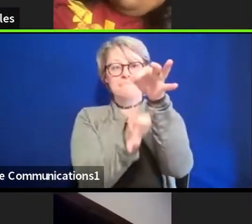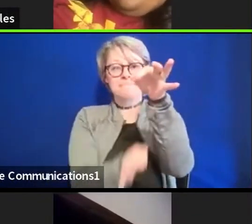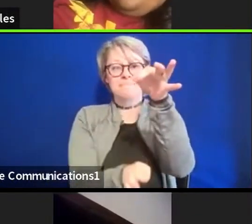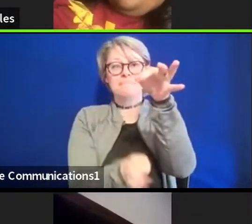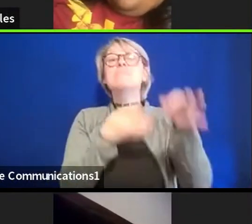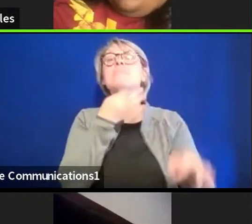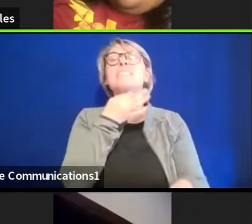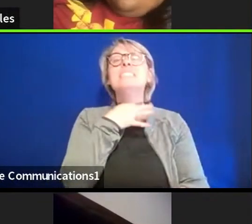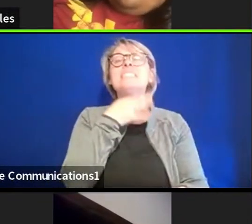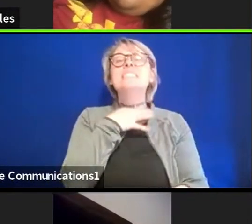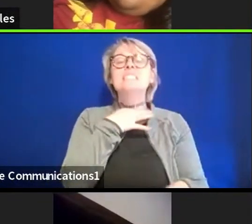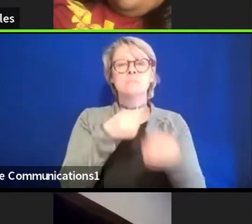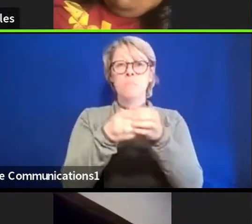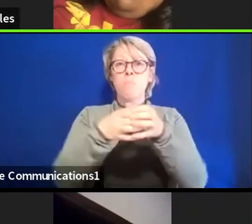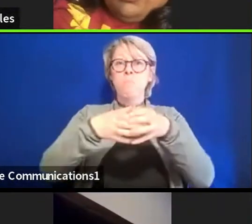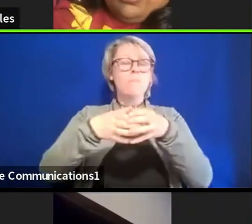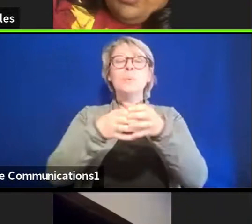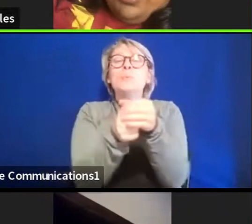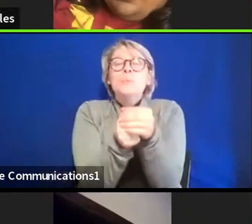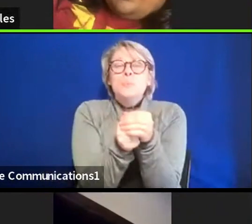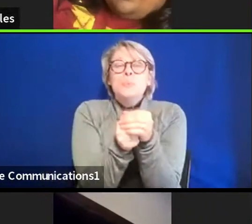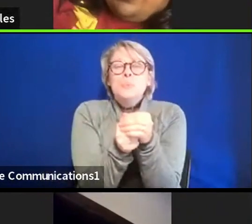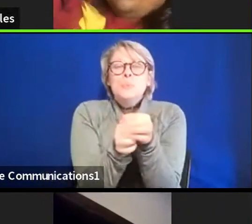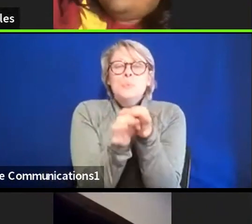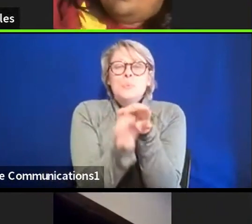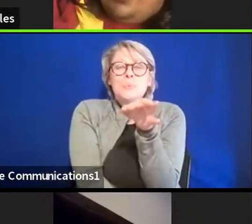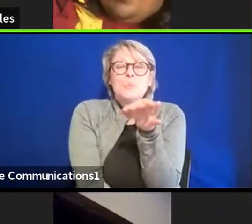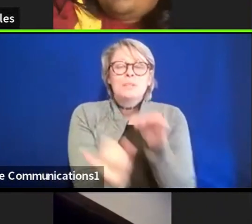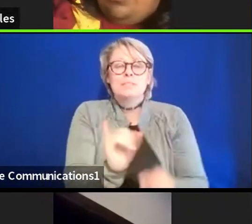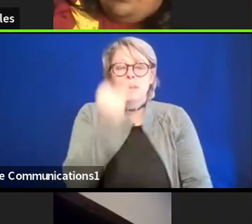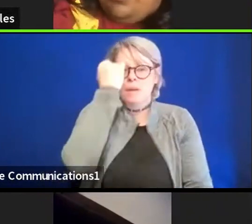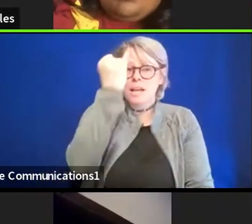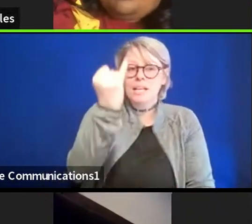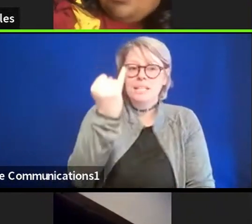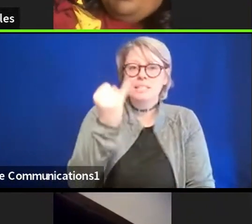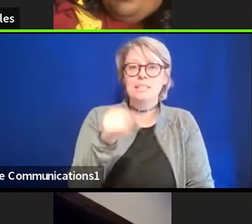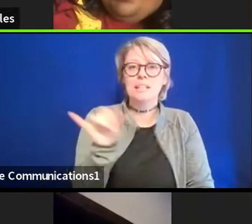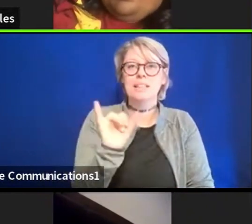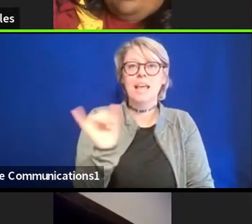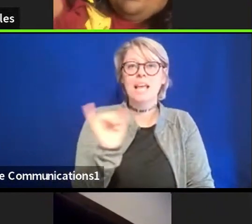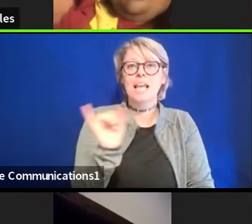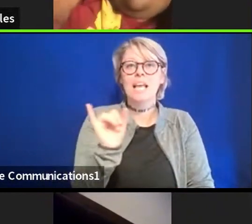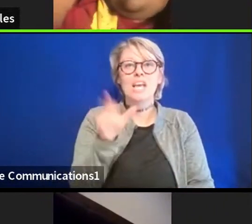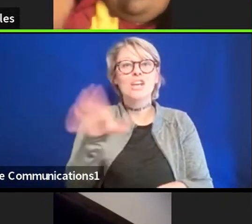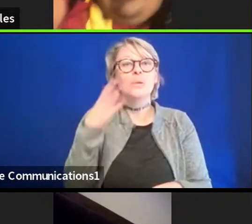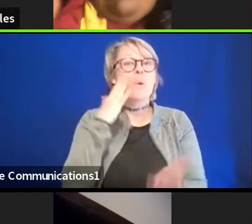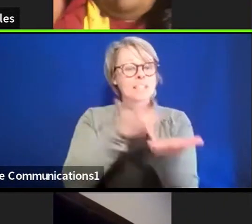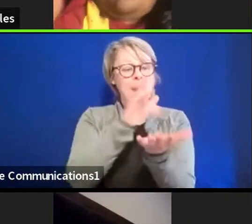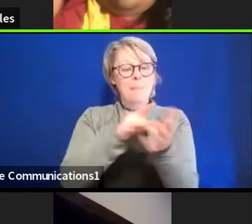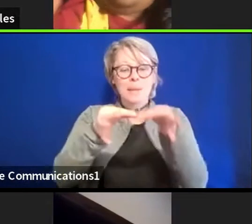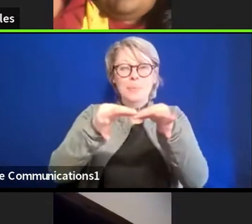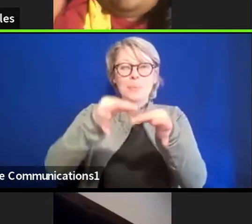bit crooked, and it's very thin, like almost as thin as, say, my Samsung tablet,